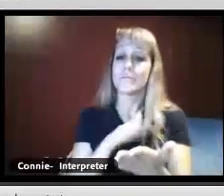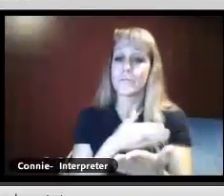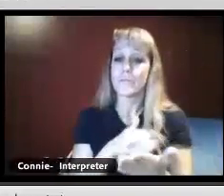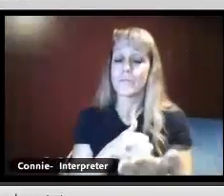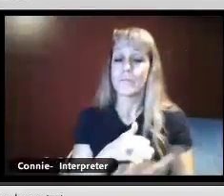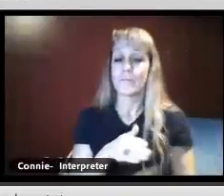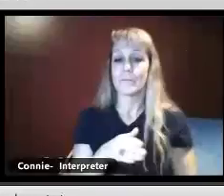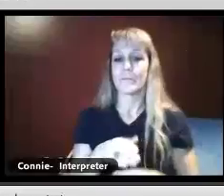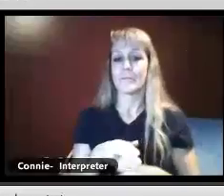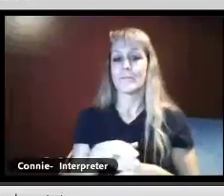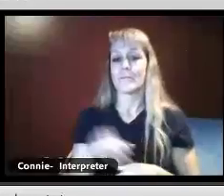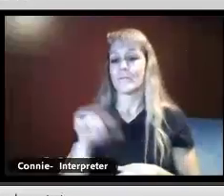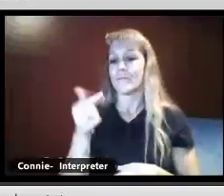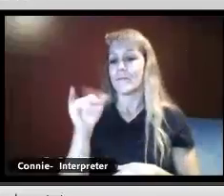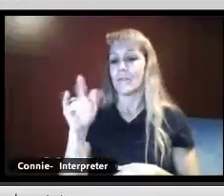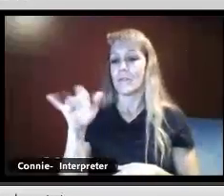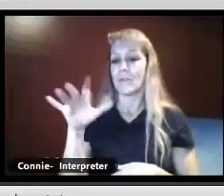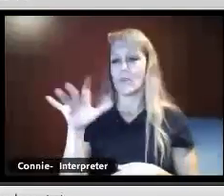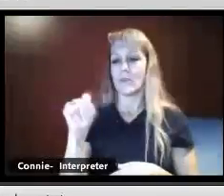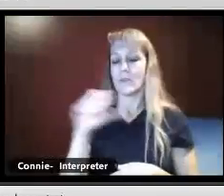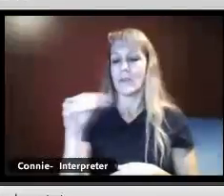set to a Gilbert and Sullivan tune